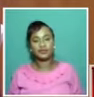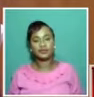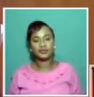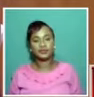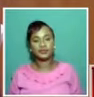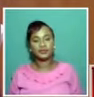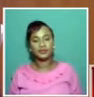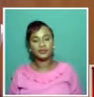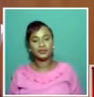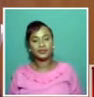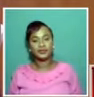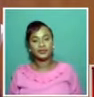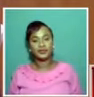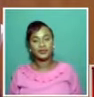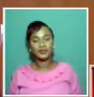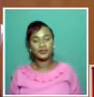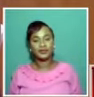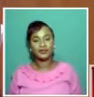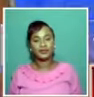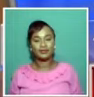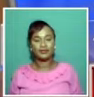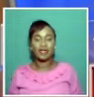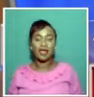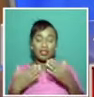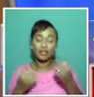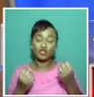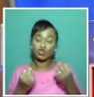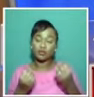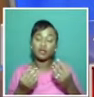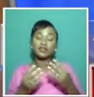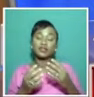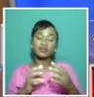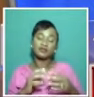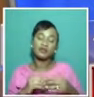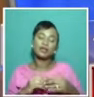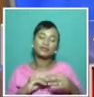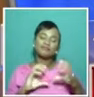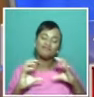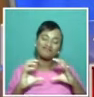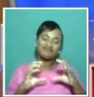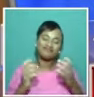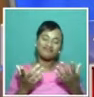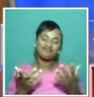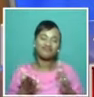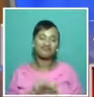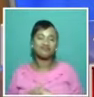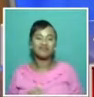Thank you so much for that enlightening conversation and dialogue. Thank you for having me.